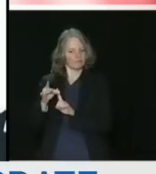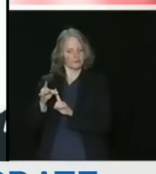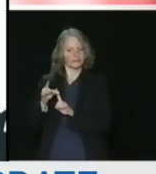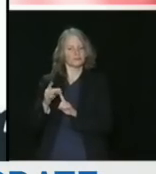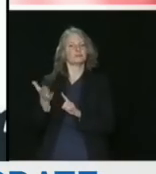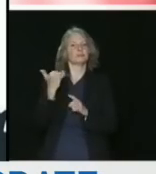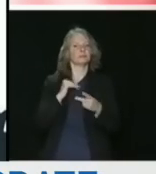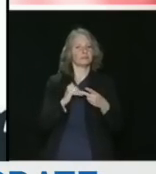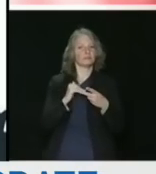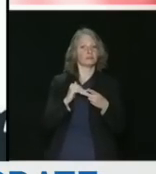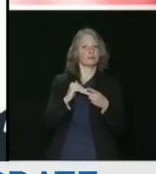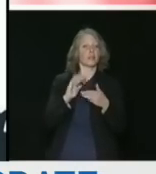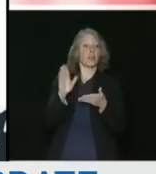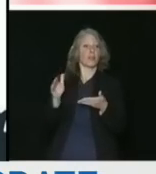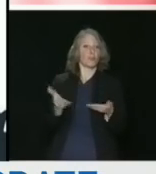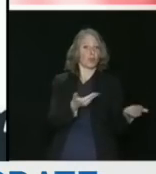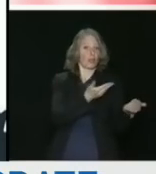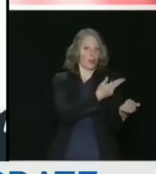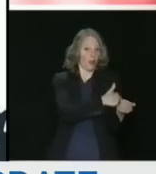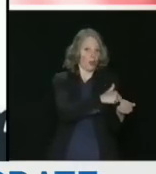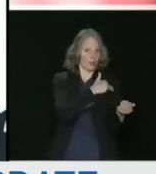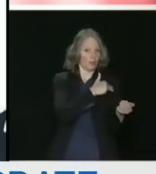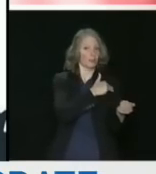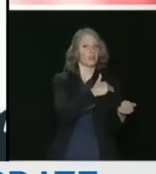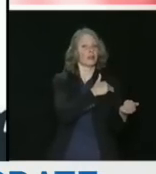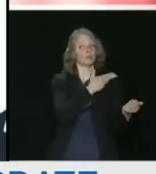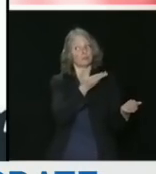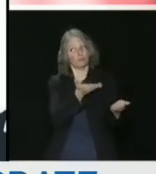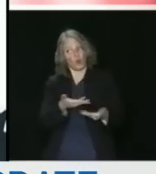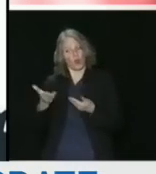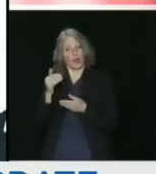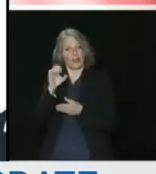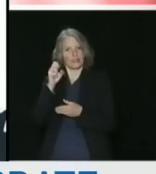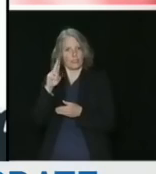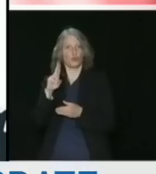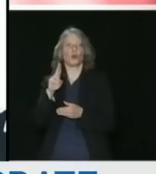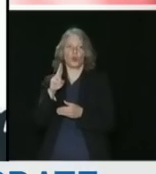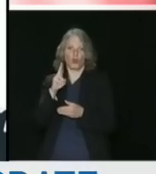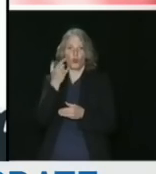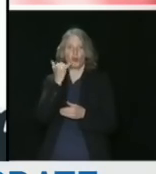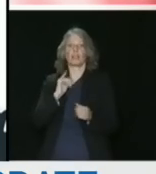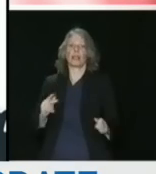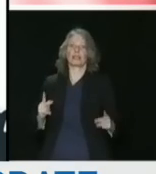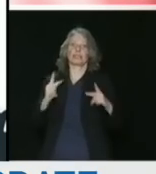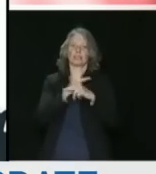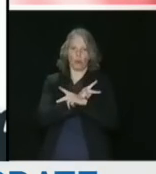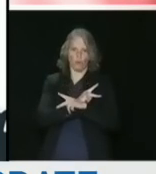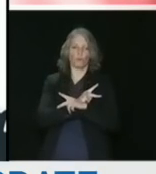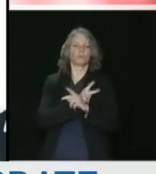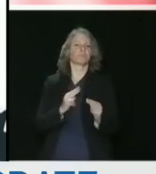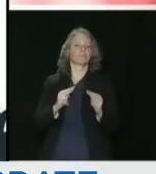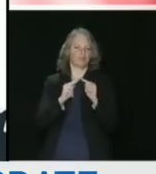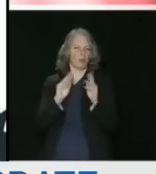The number of people in our hospitals and in ICUs each day has doubled or more since late March.